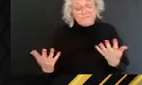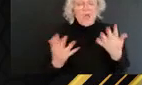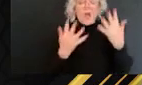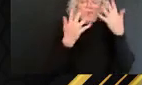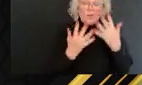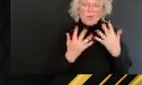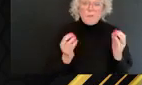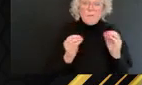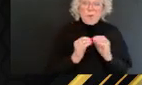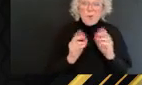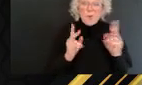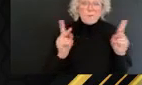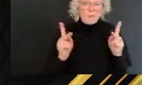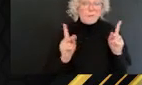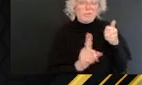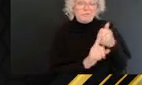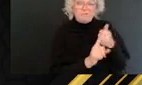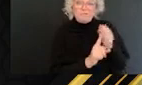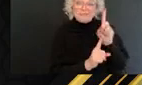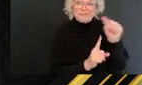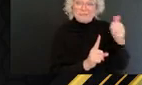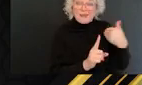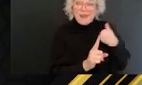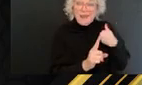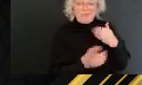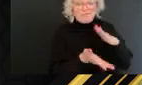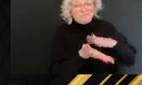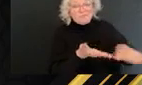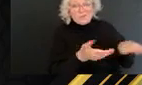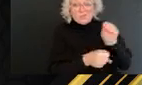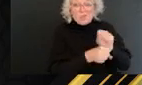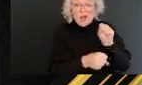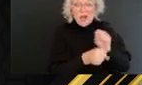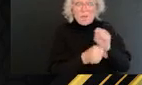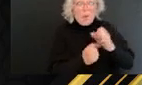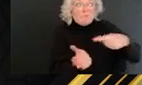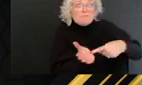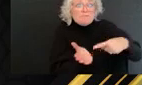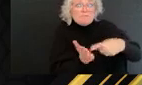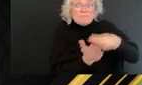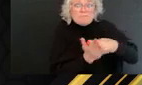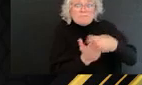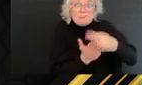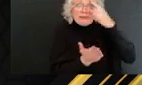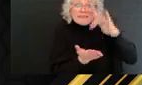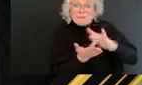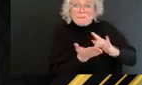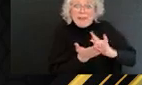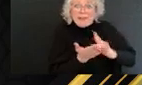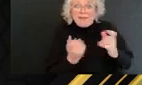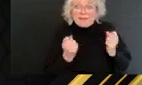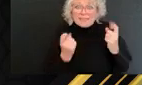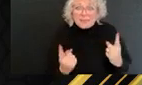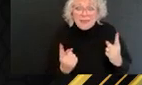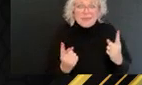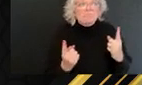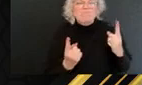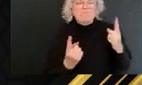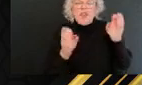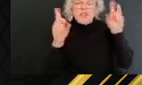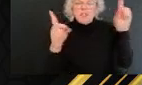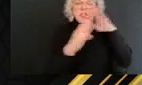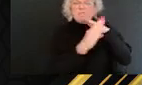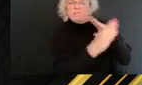time, more disabled folks have lost their jobs. They've incurred medical expenses. They've been excluded from education, and